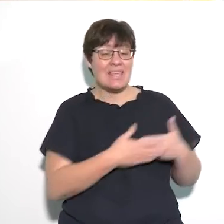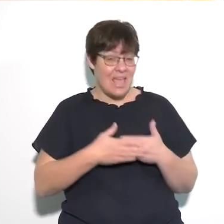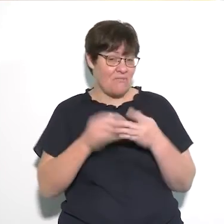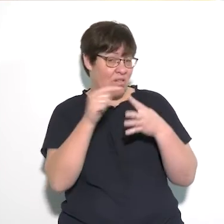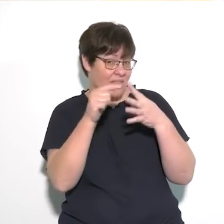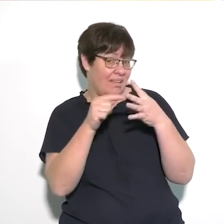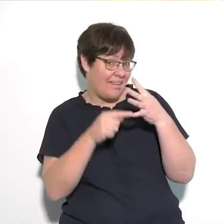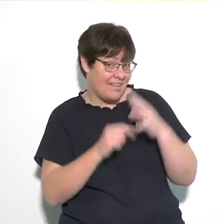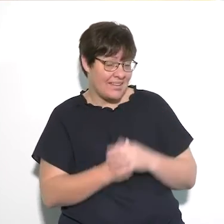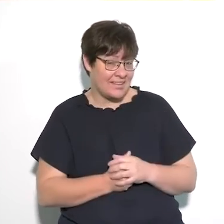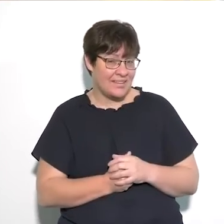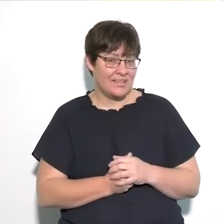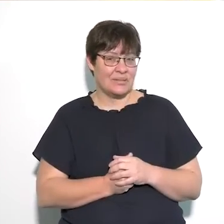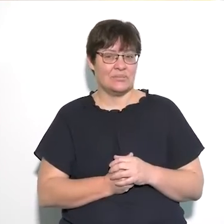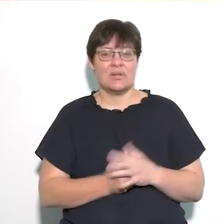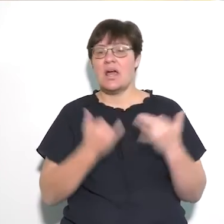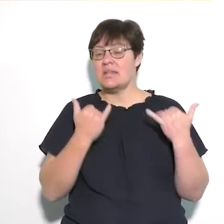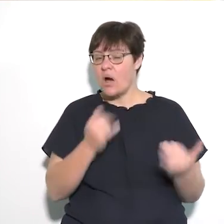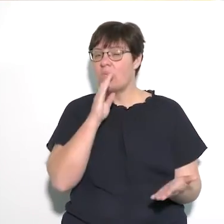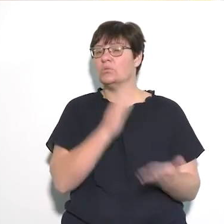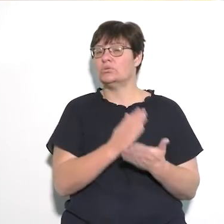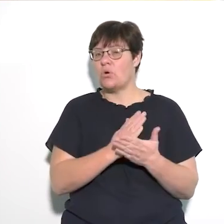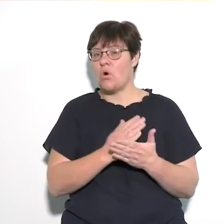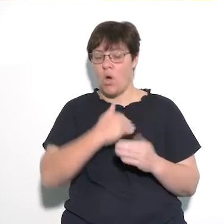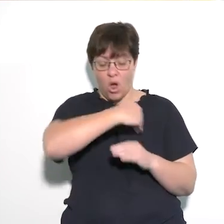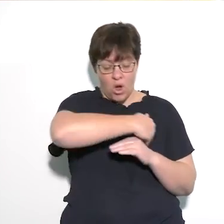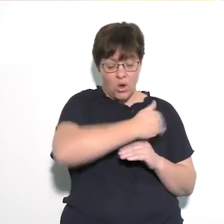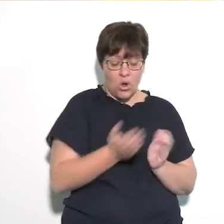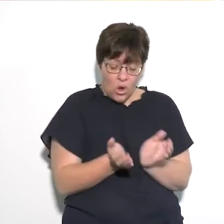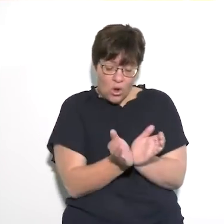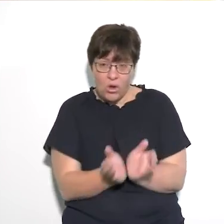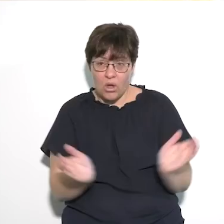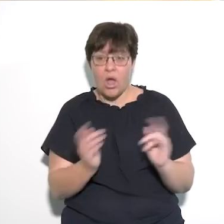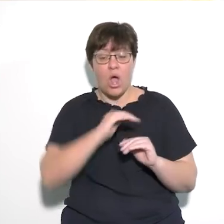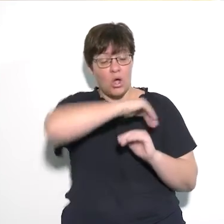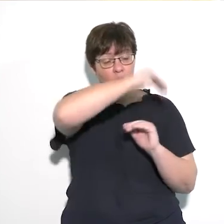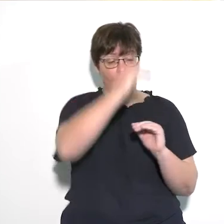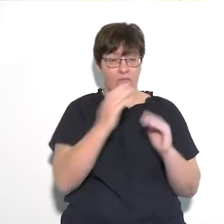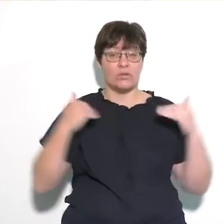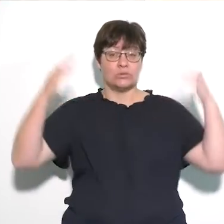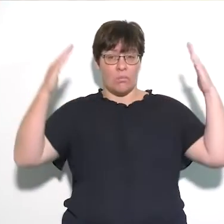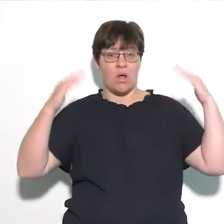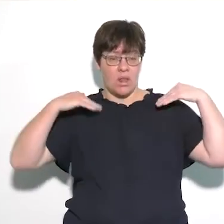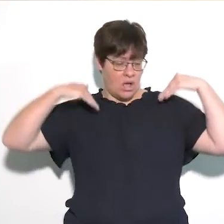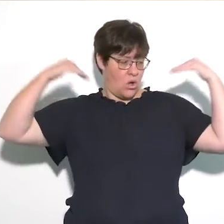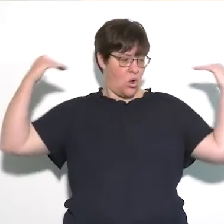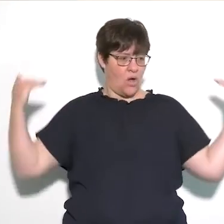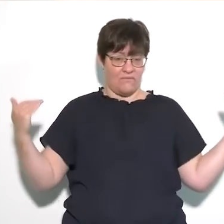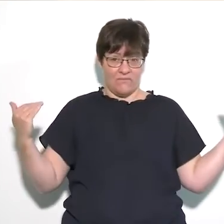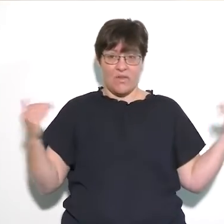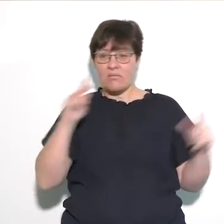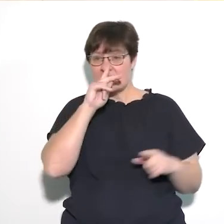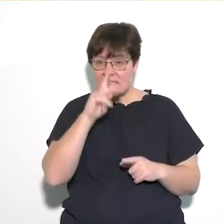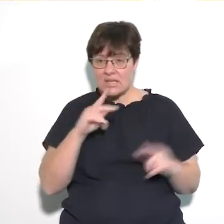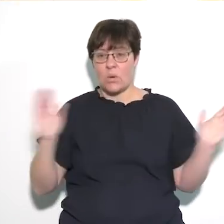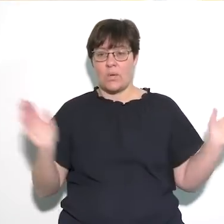careful of your fingers. Now, make sure that the curve is at the top so that it sees the curve